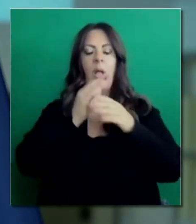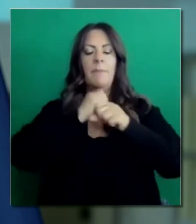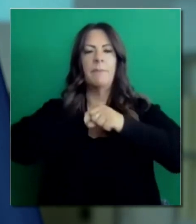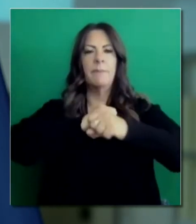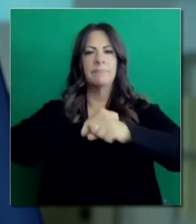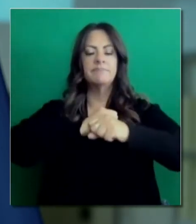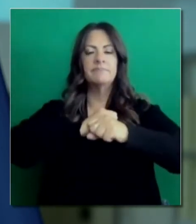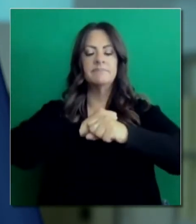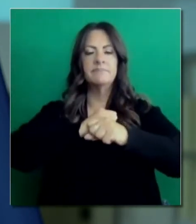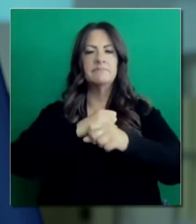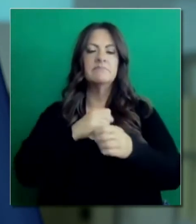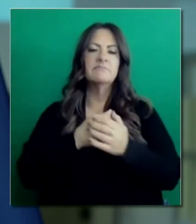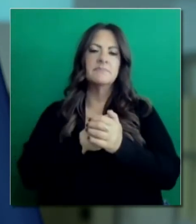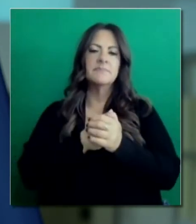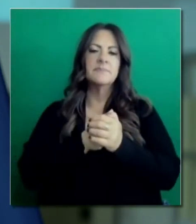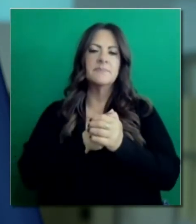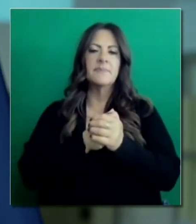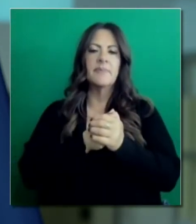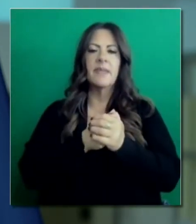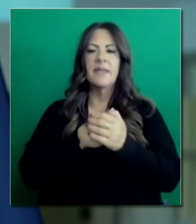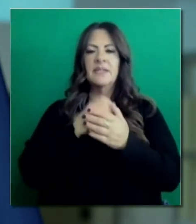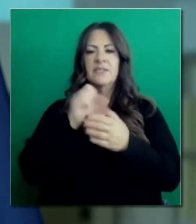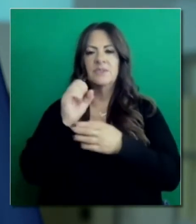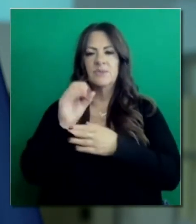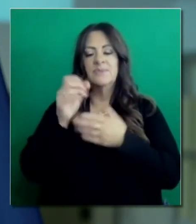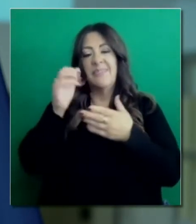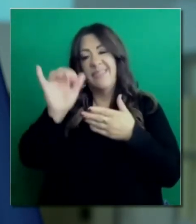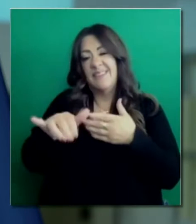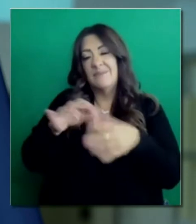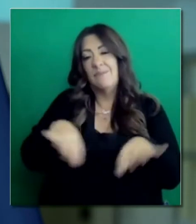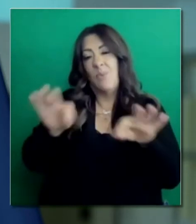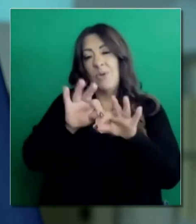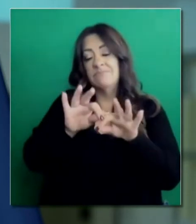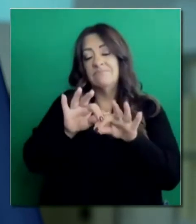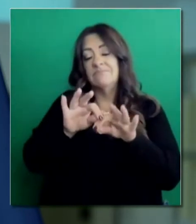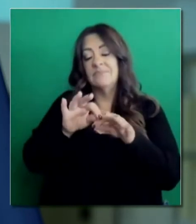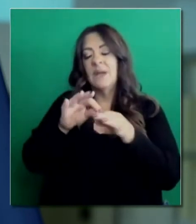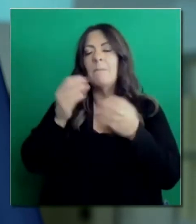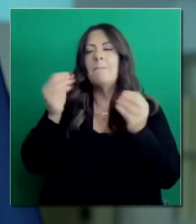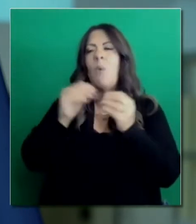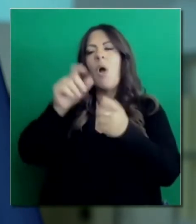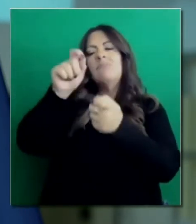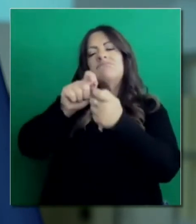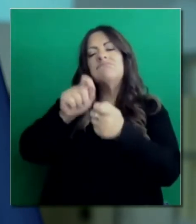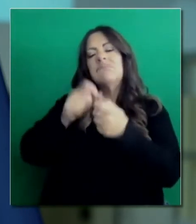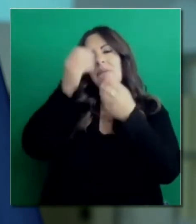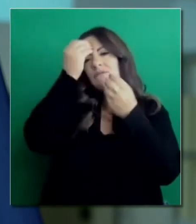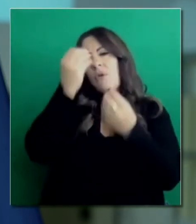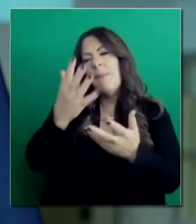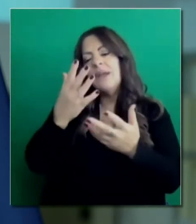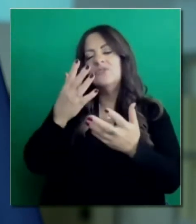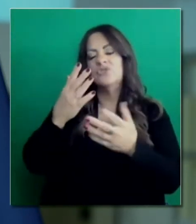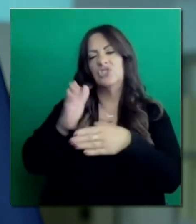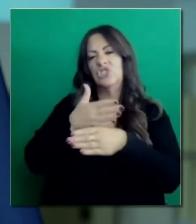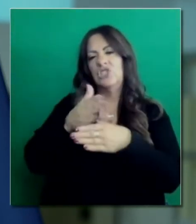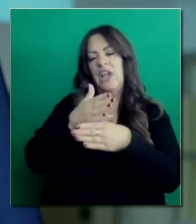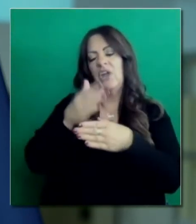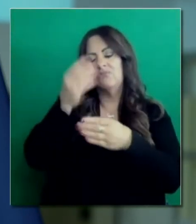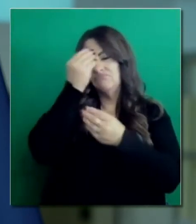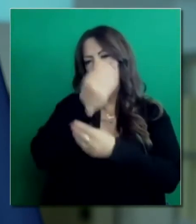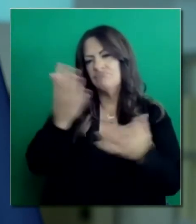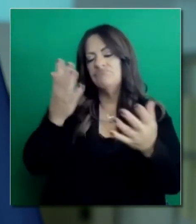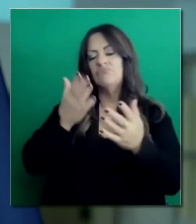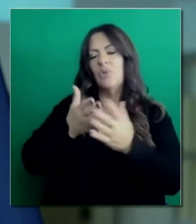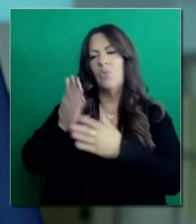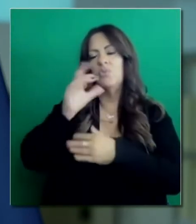will be socialized tomorrow in more nuance and detail to give you confidence that this state is moving aggressively in